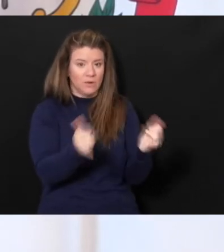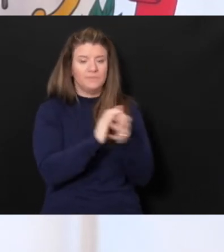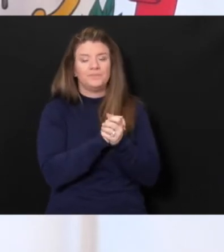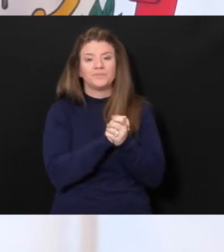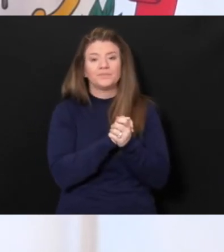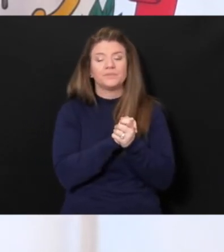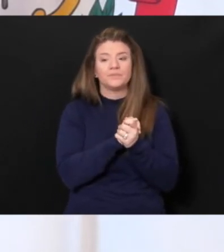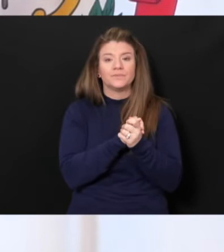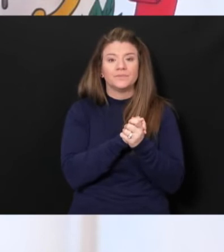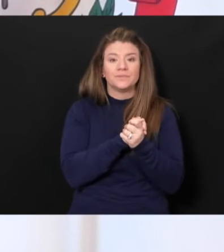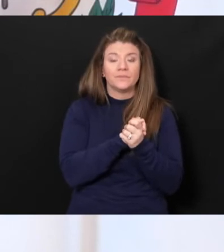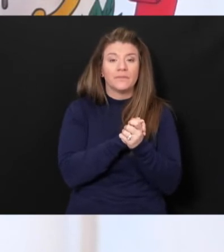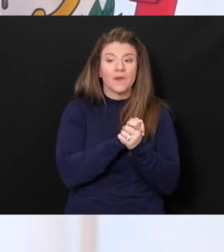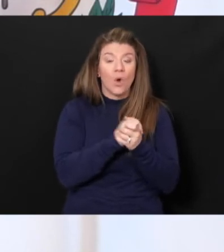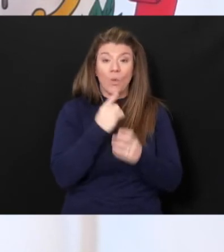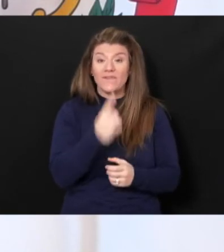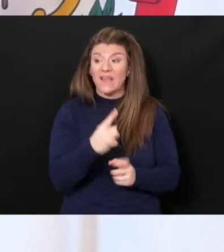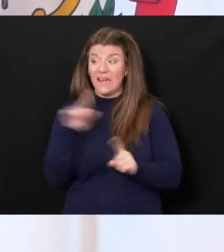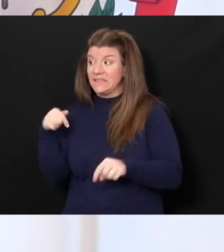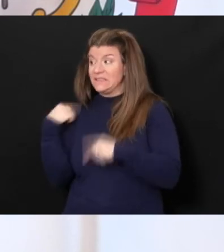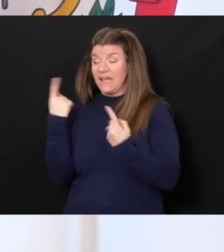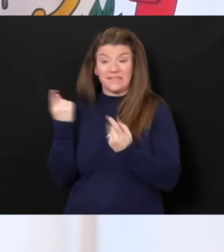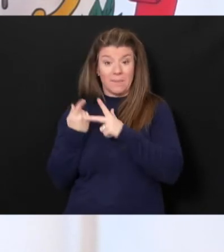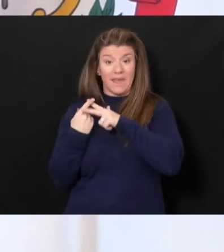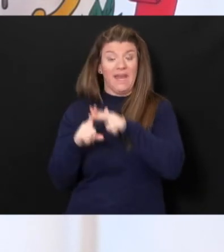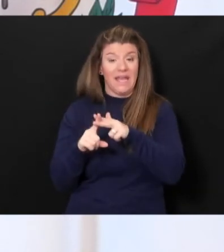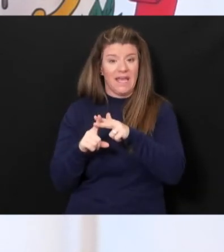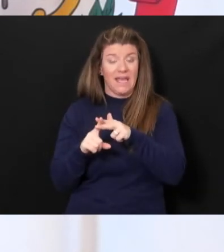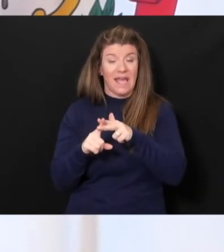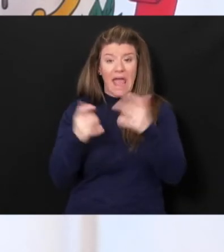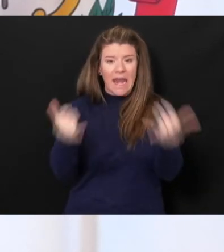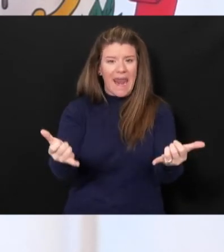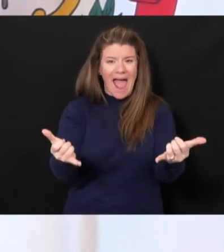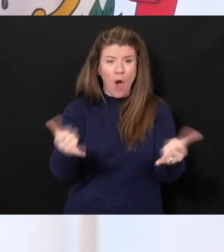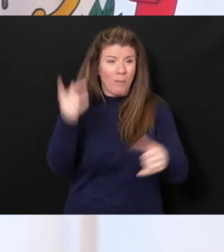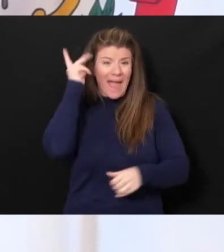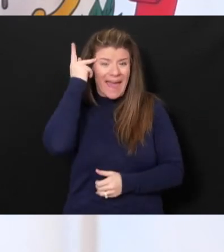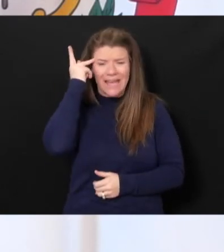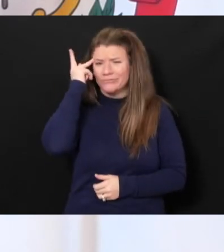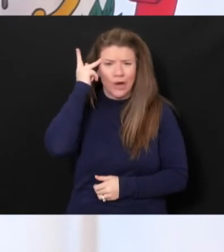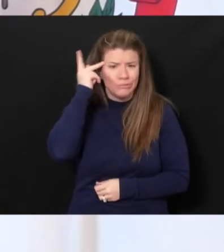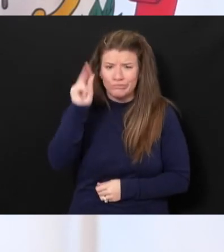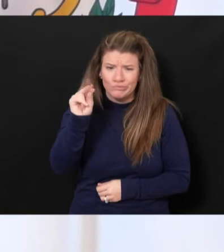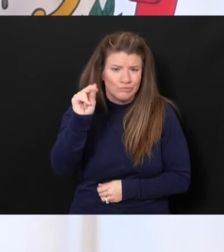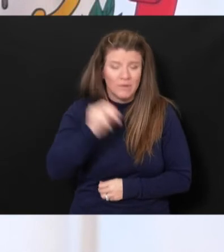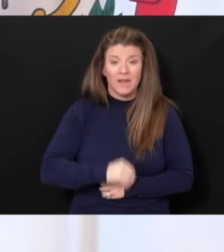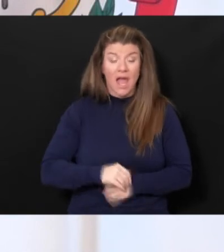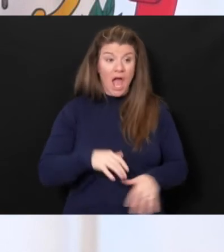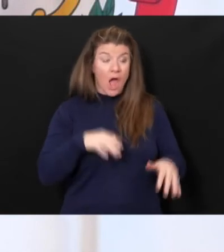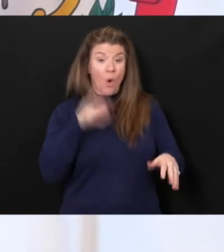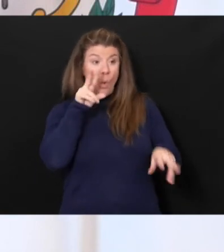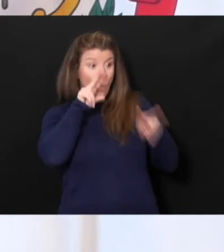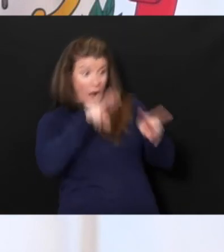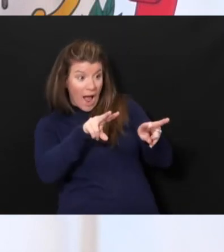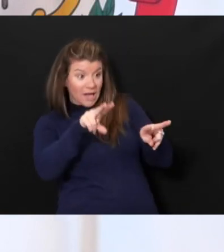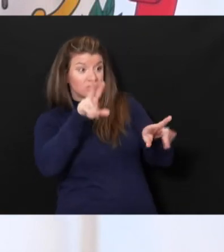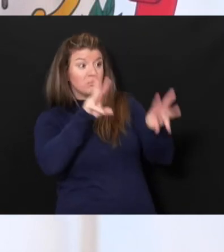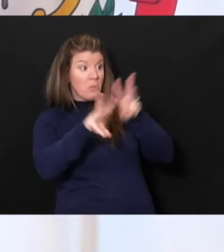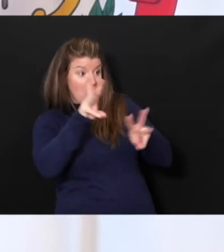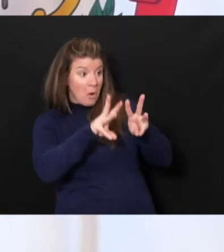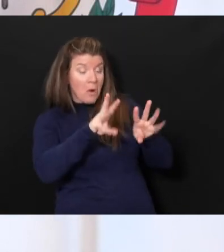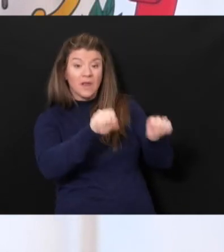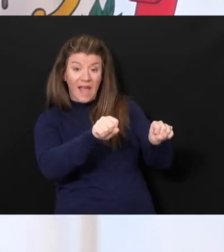this we said in the very, very beginning. It's not a time to panic. It's a time to be cautious. It's not a